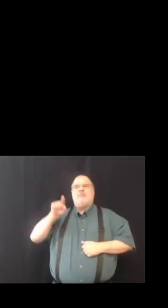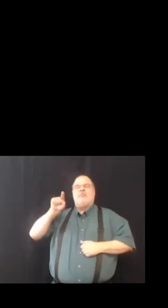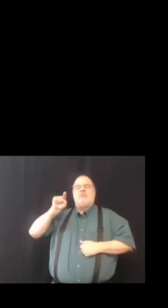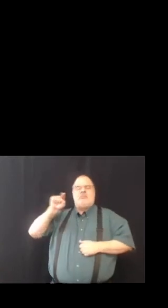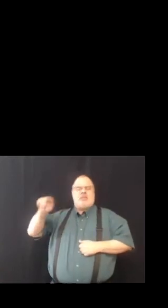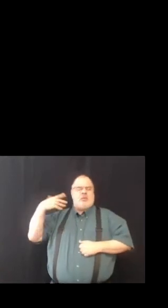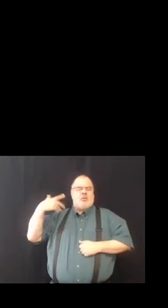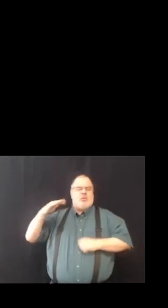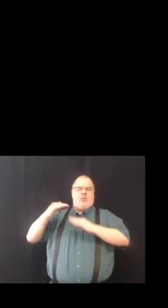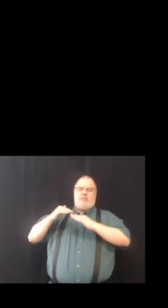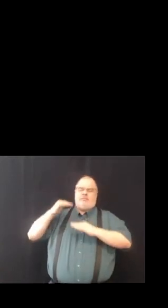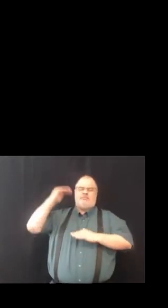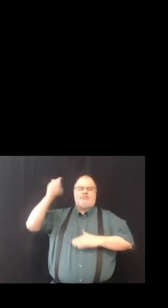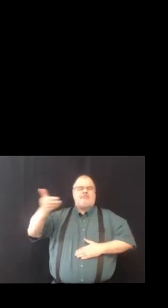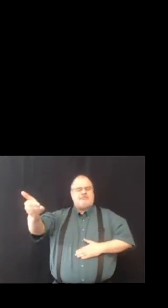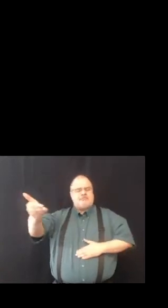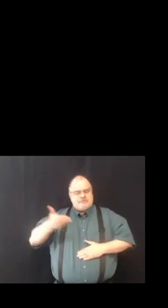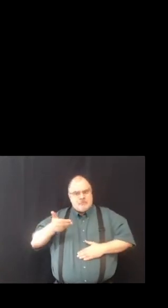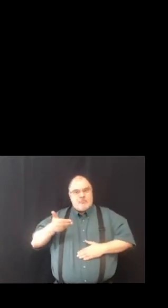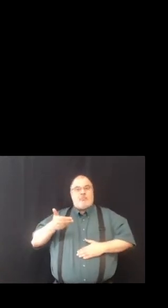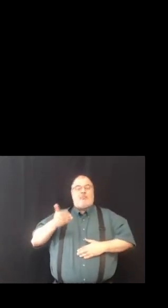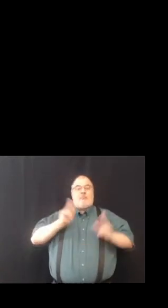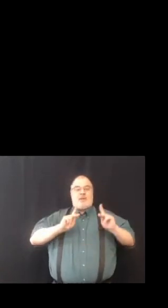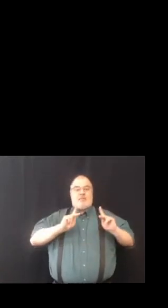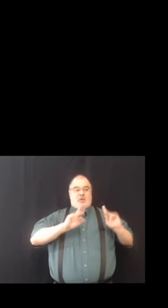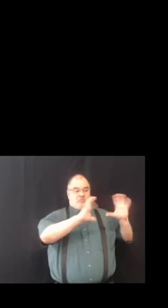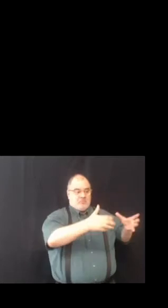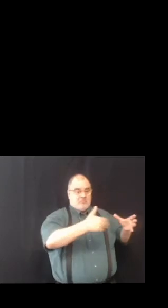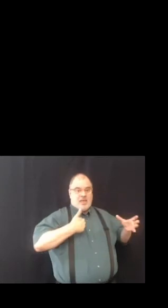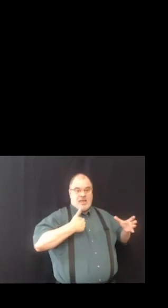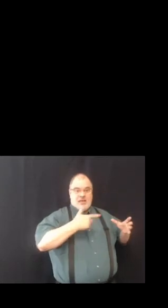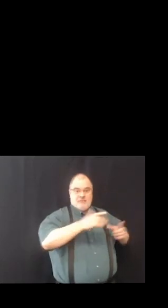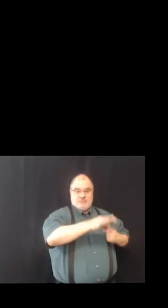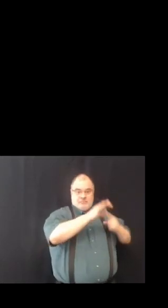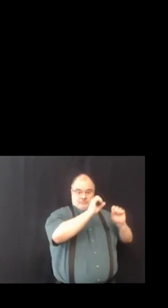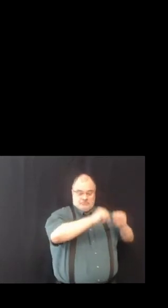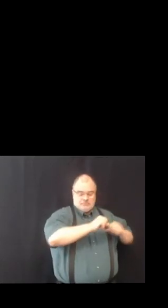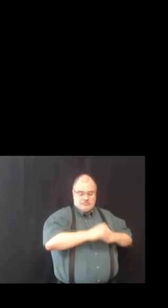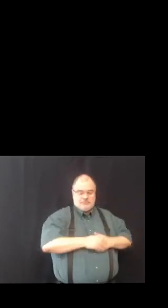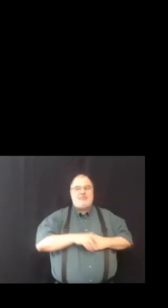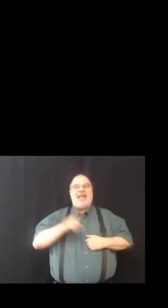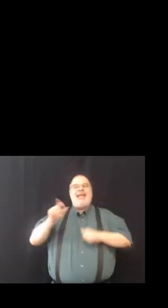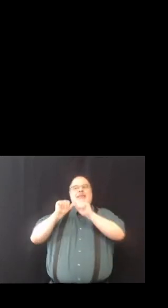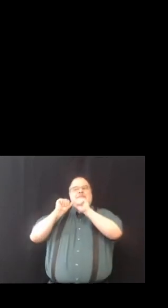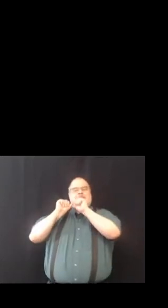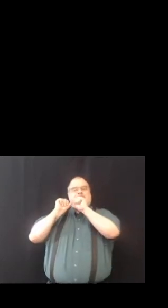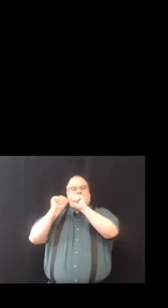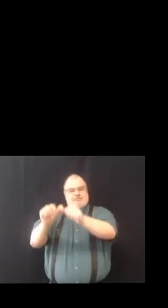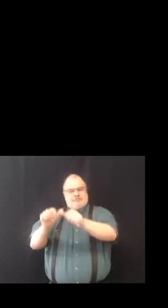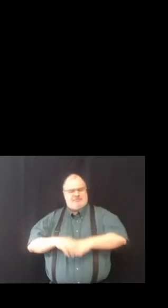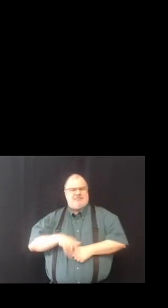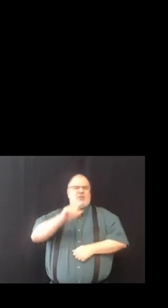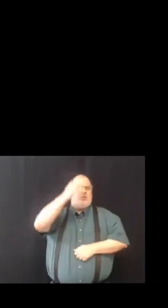of individuals and retaining individuals in the workforce. I know you've heard of many of our past award winners that have